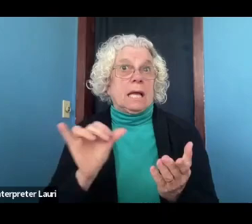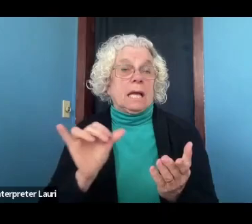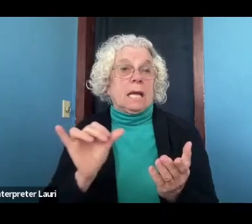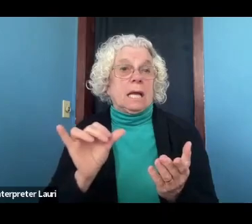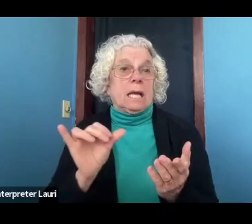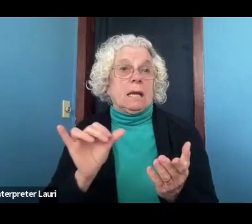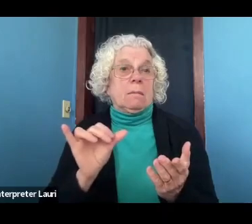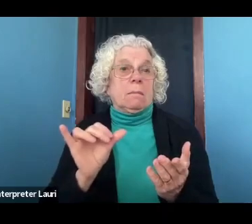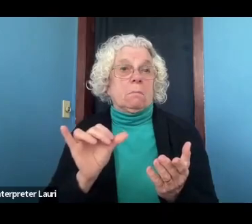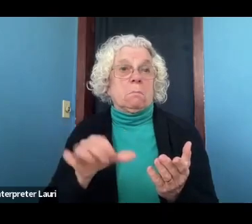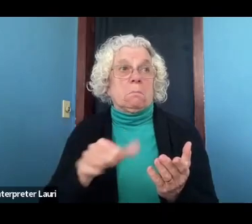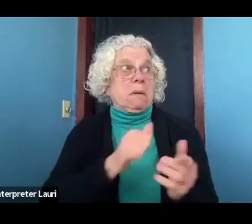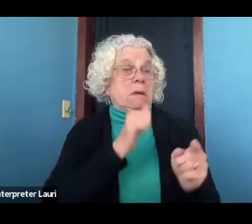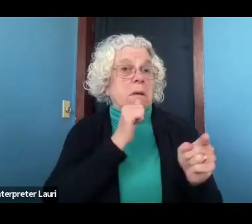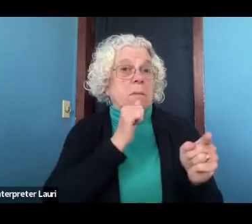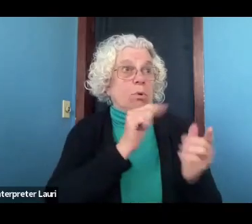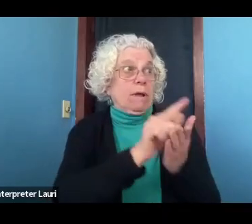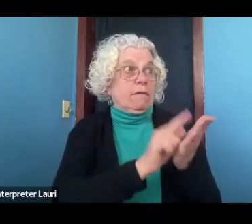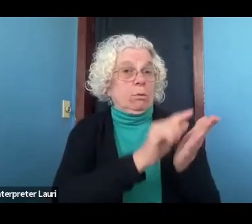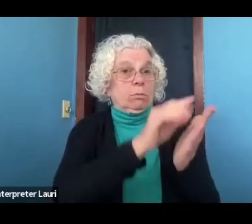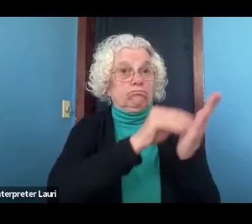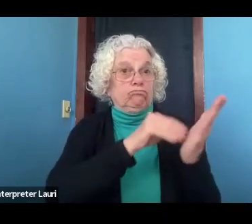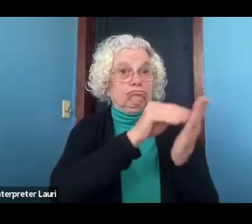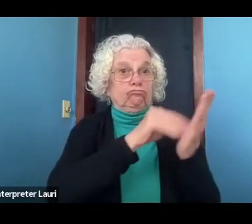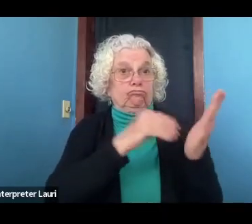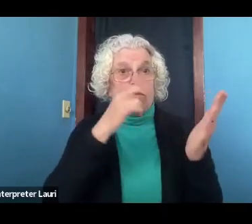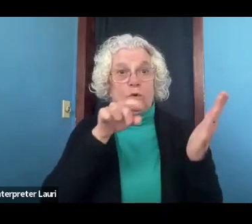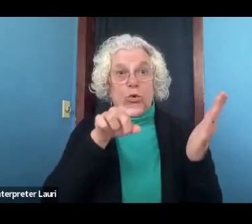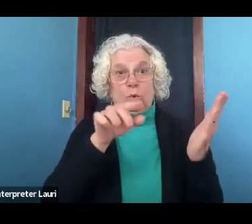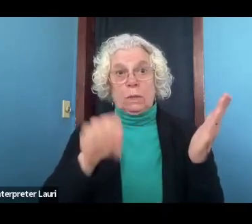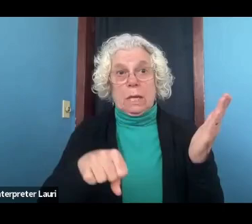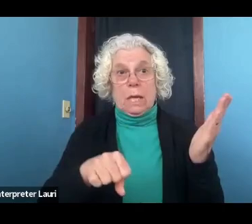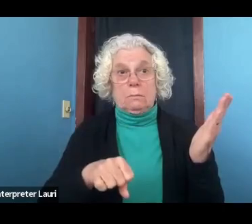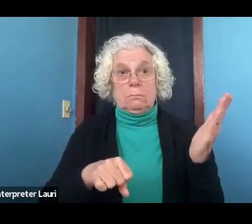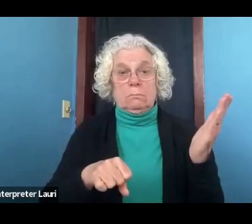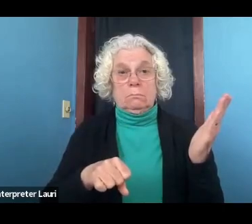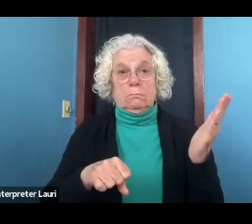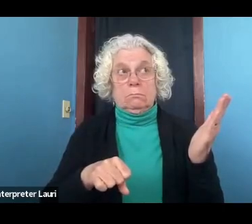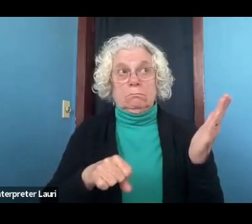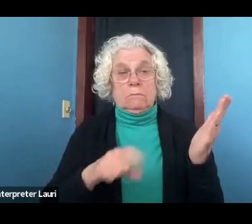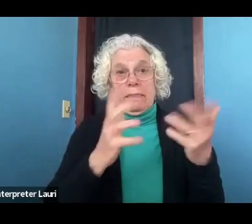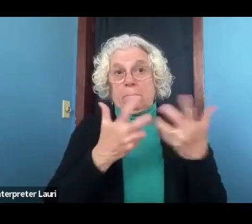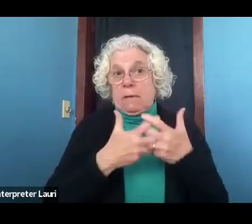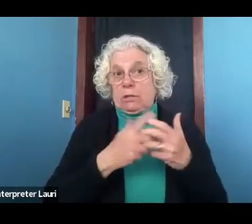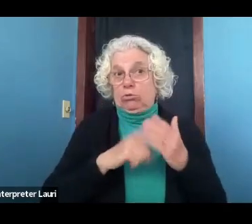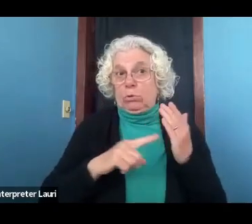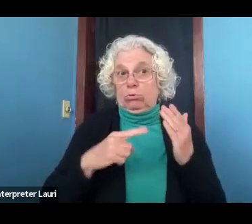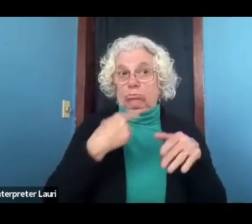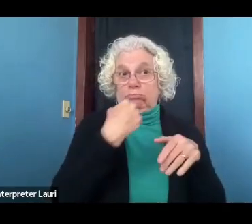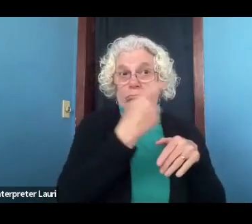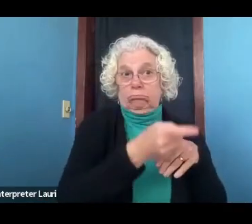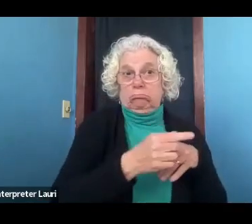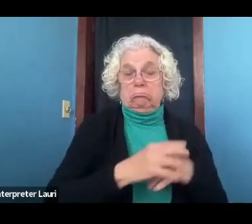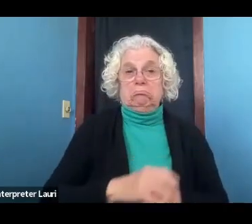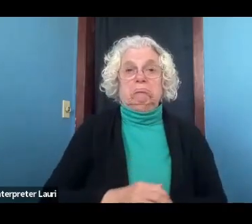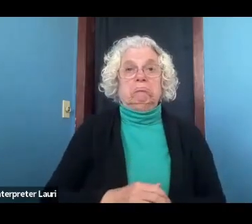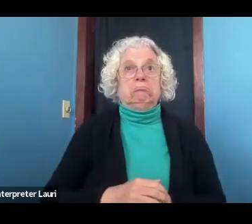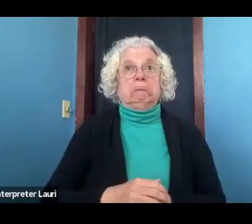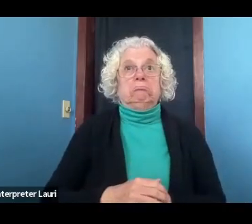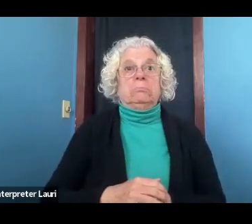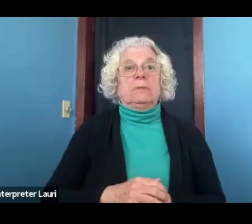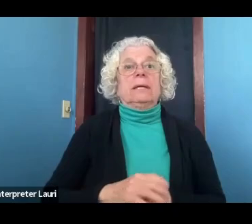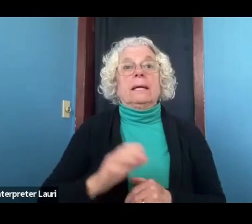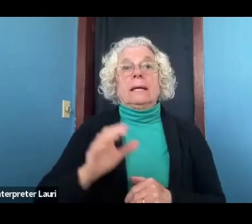a private attorney and they can draft one that's custom made for you. The Minnesota Attorney